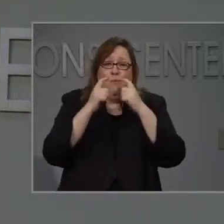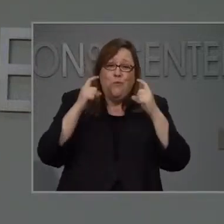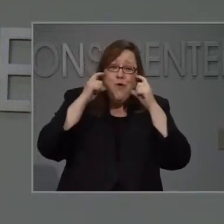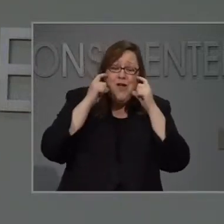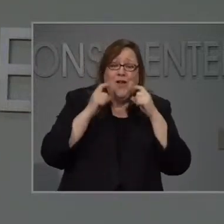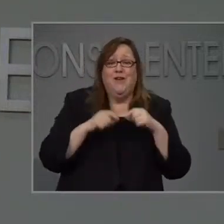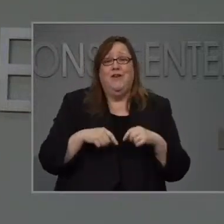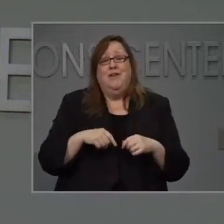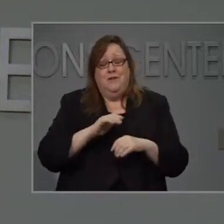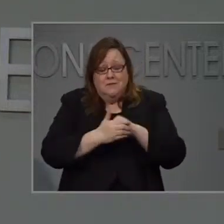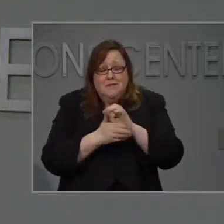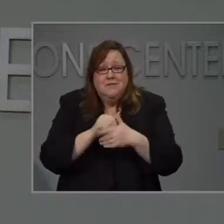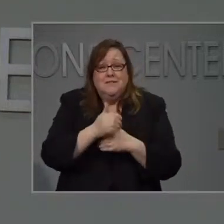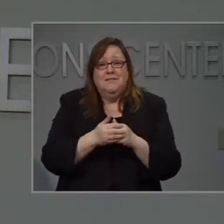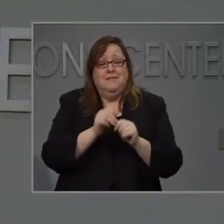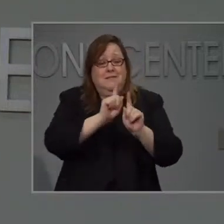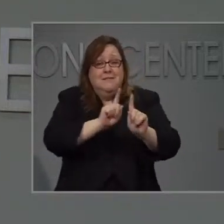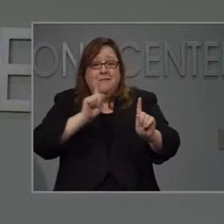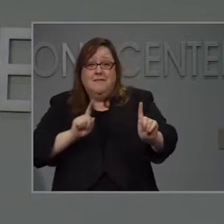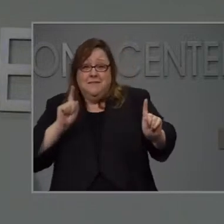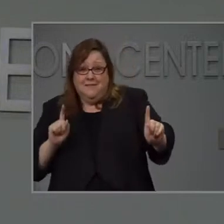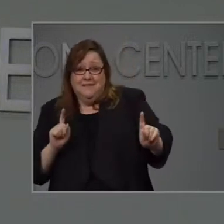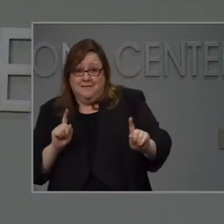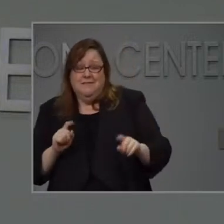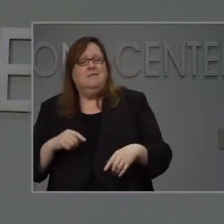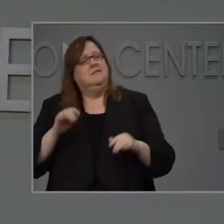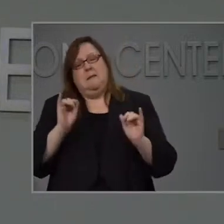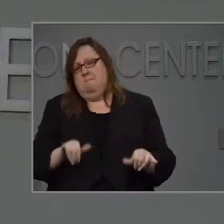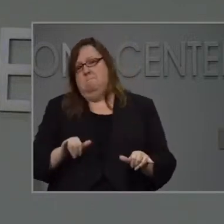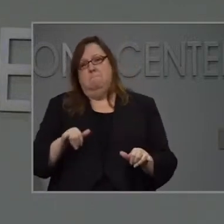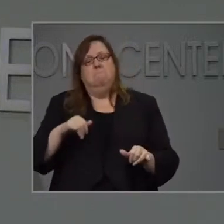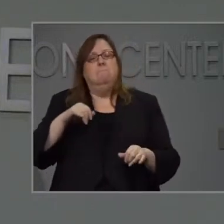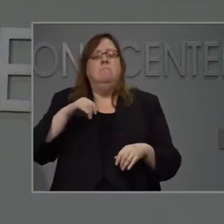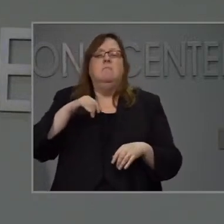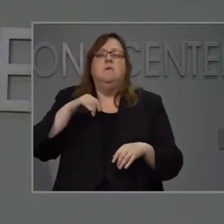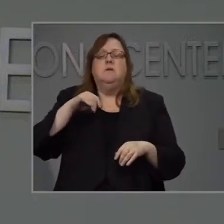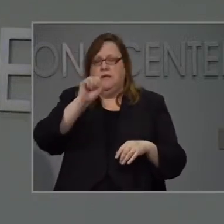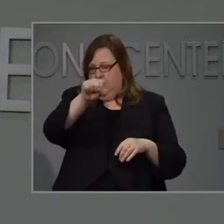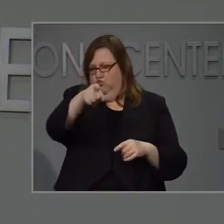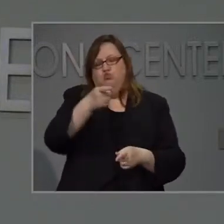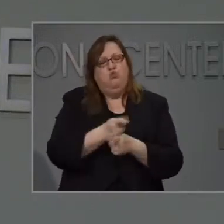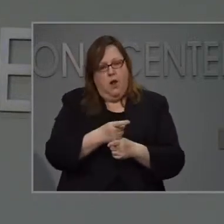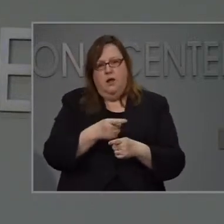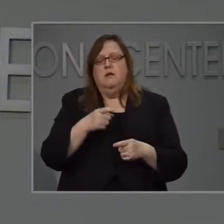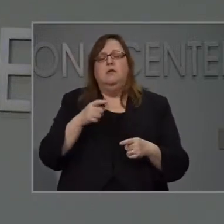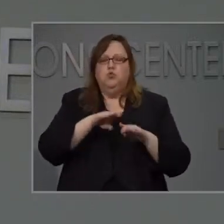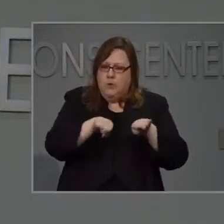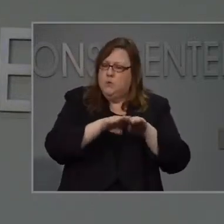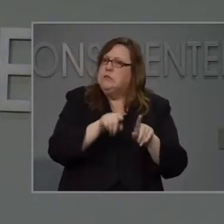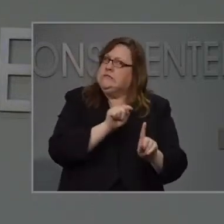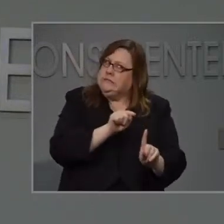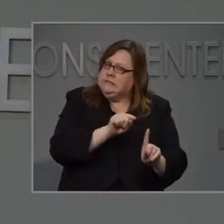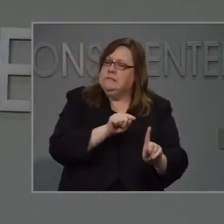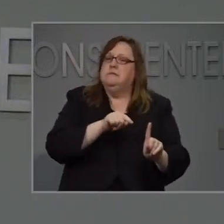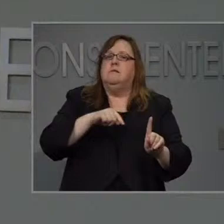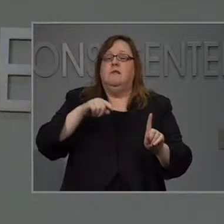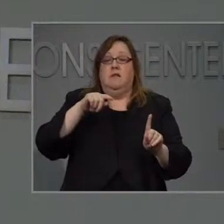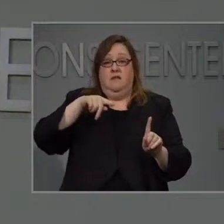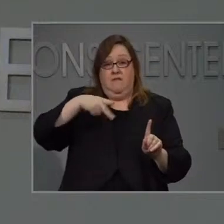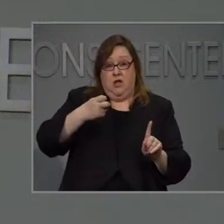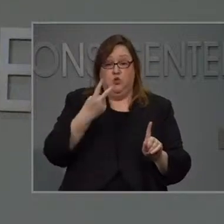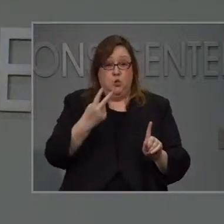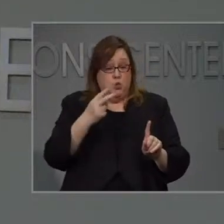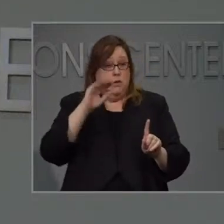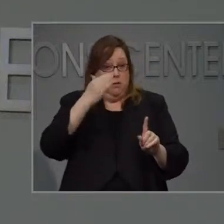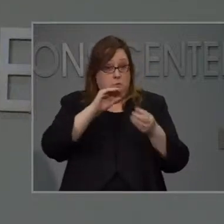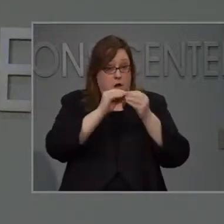covering, washing hands, and waiting 6 feet apart. But yes, we are contemplating that in phase 2, should the indicators continue to